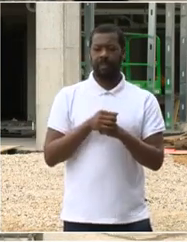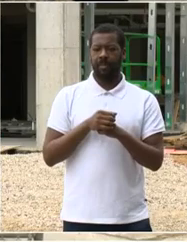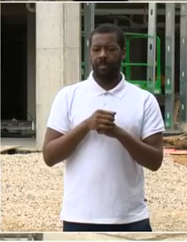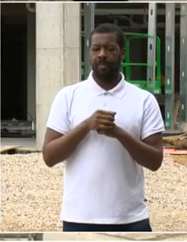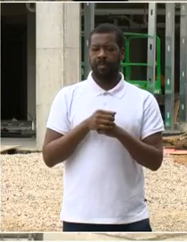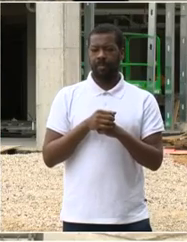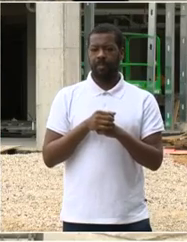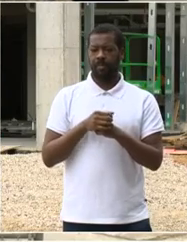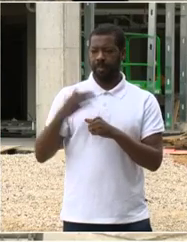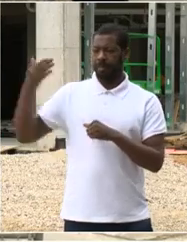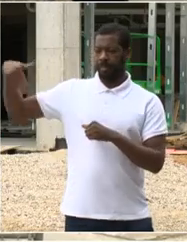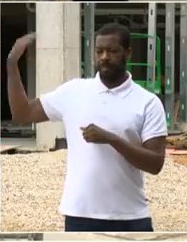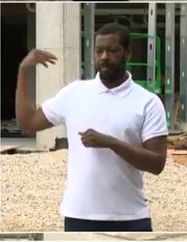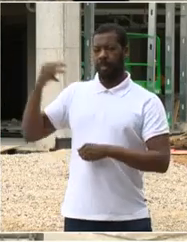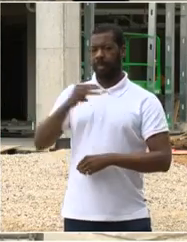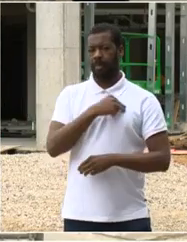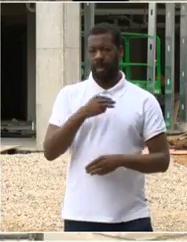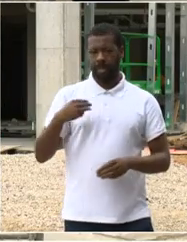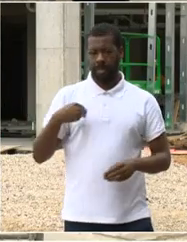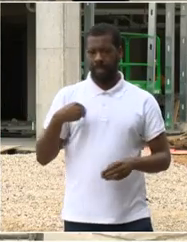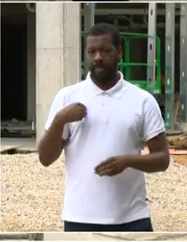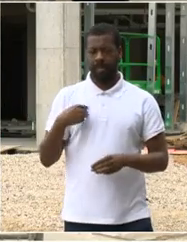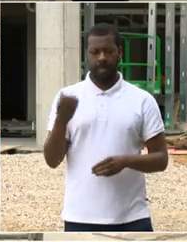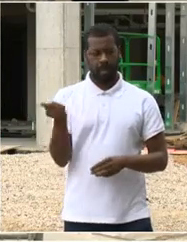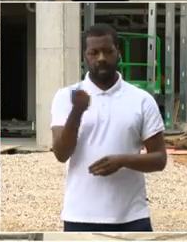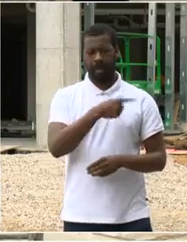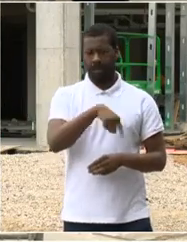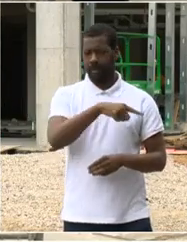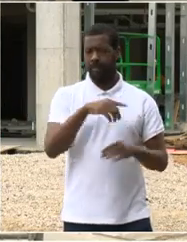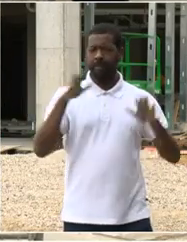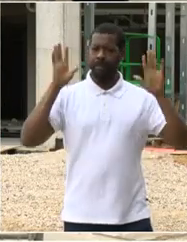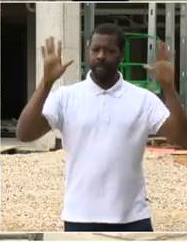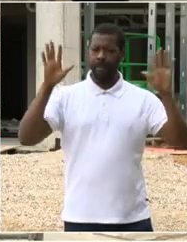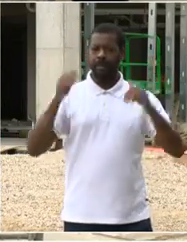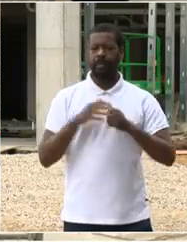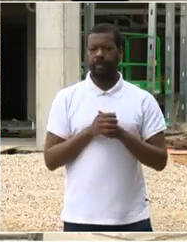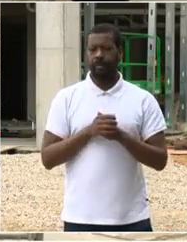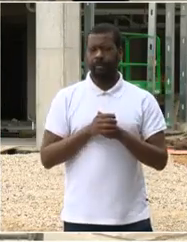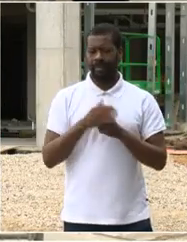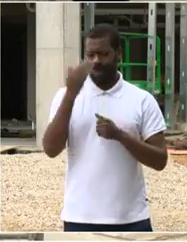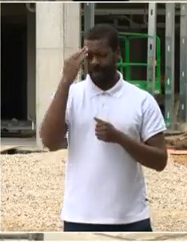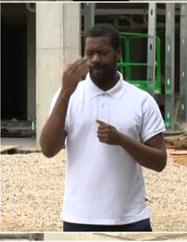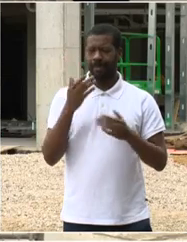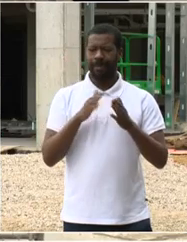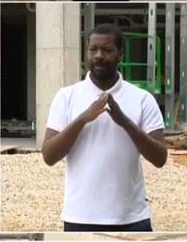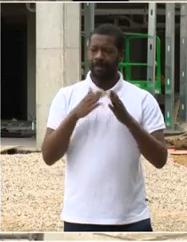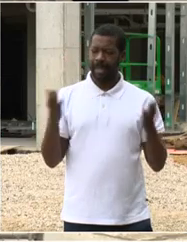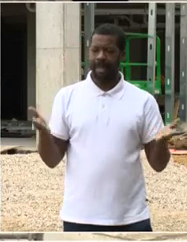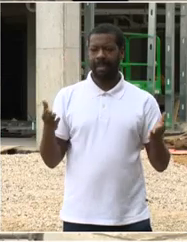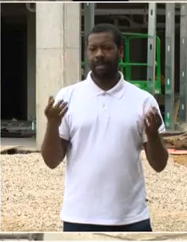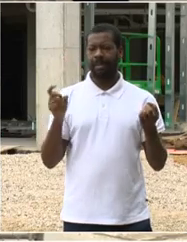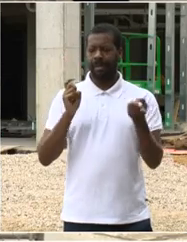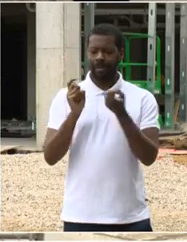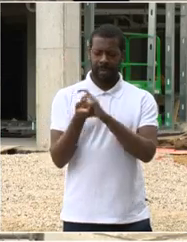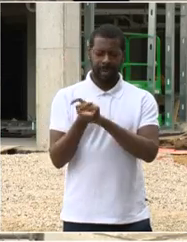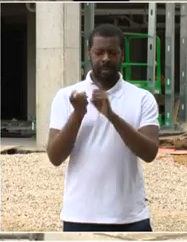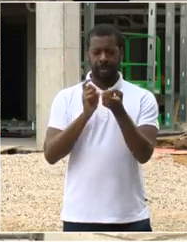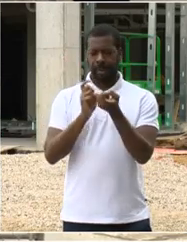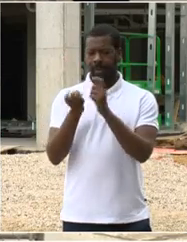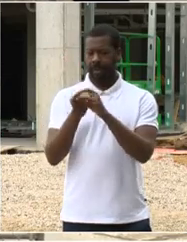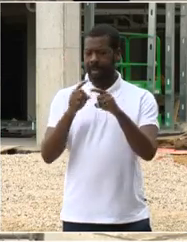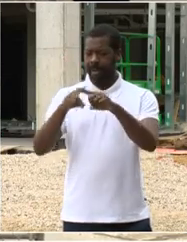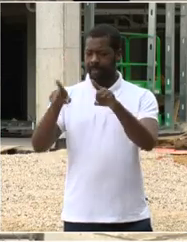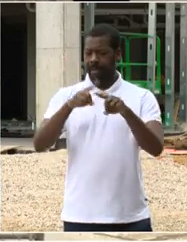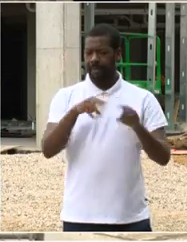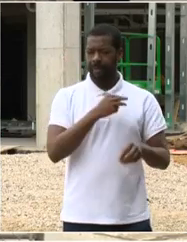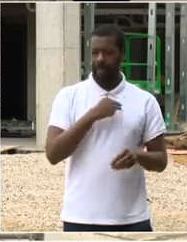4C, past members, and I'm sure there are some, perhaps, I know there have been a lot of changes. There's some current members involved in the project as